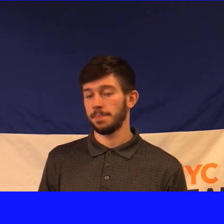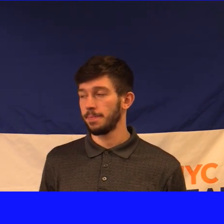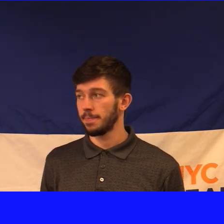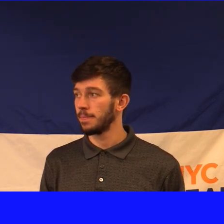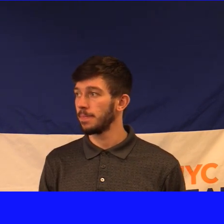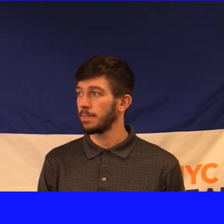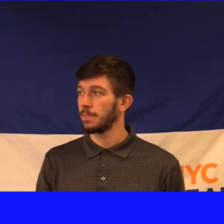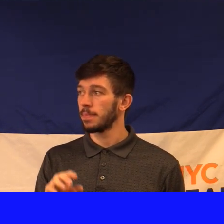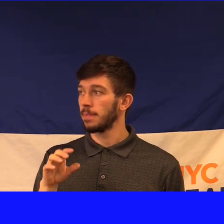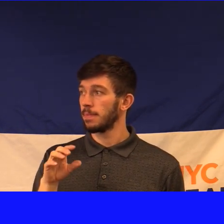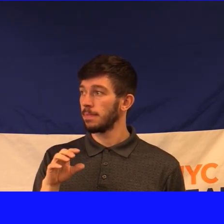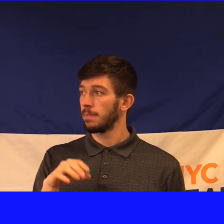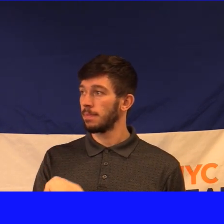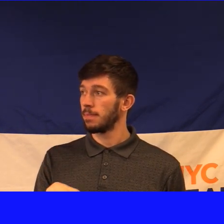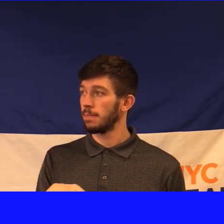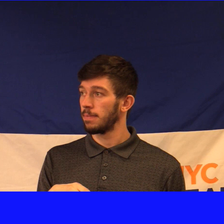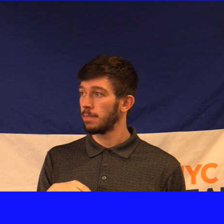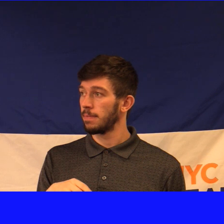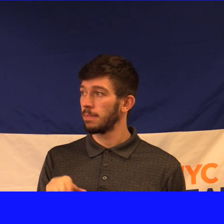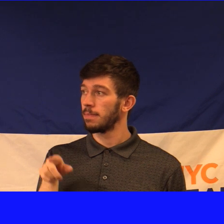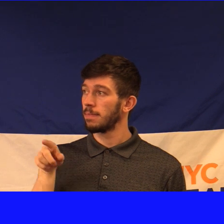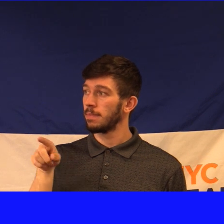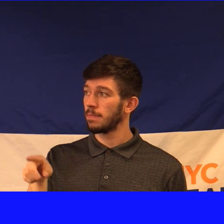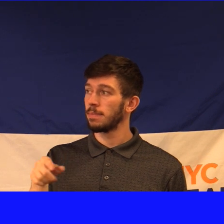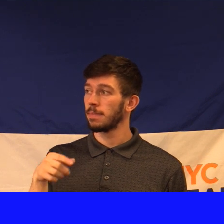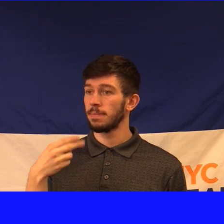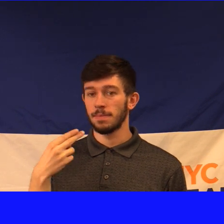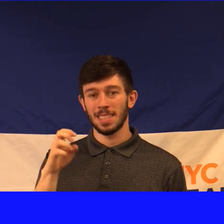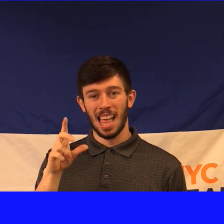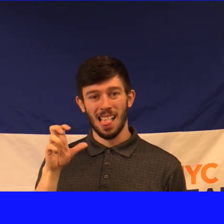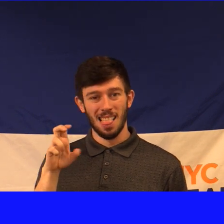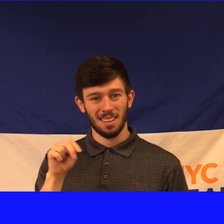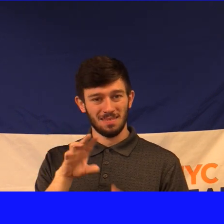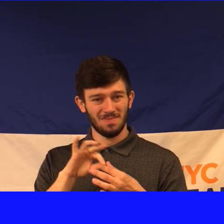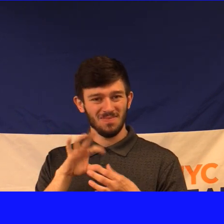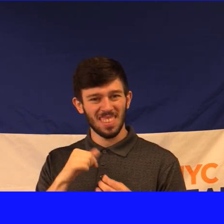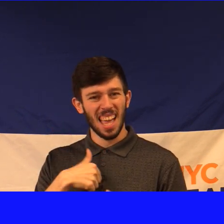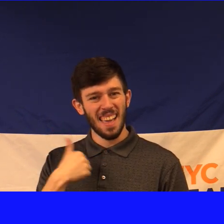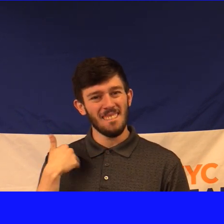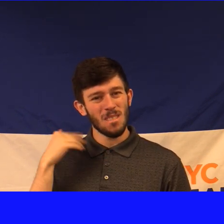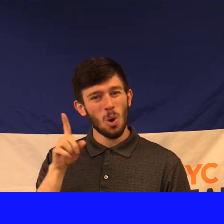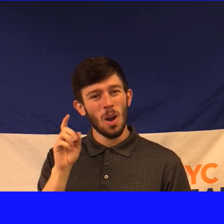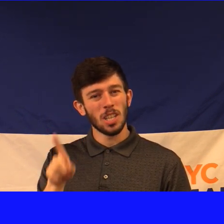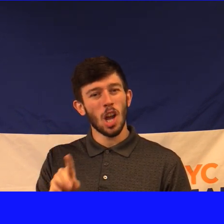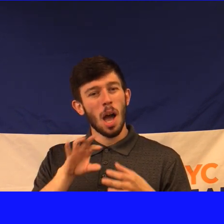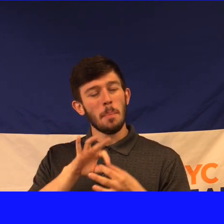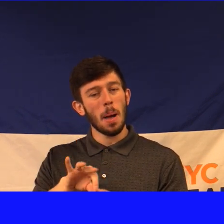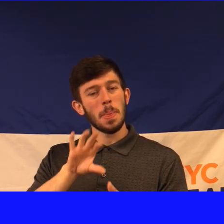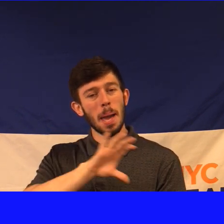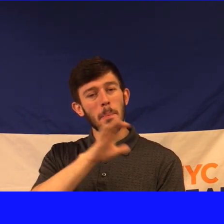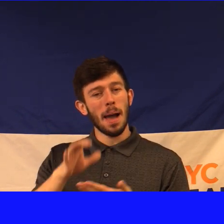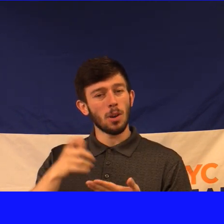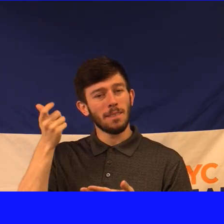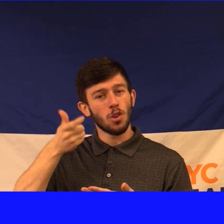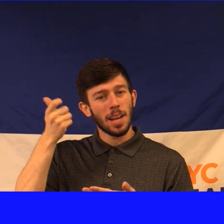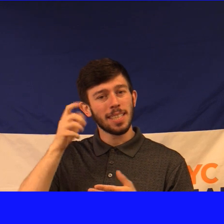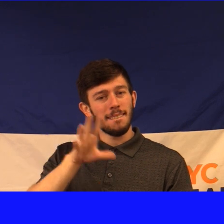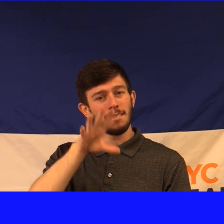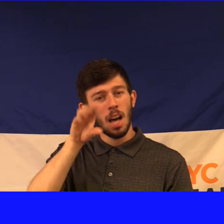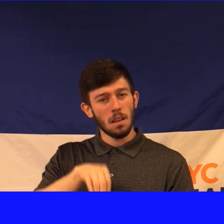Sally? Yes, I just had a quick question. One about order of magnitude in terms of the amount of grants involved, if you have